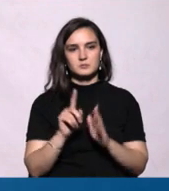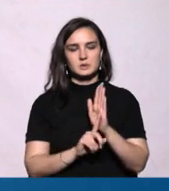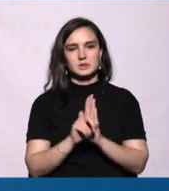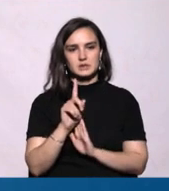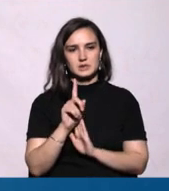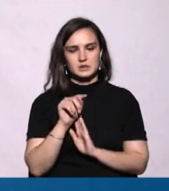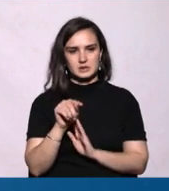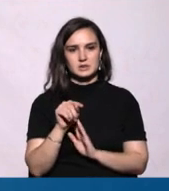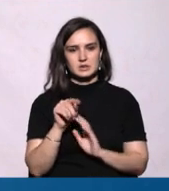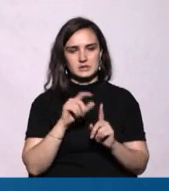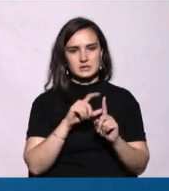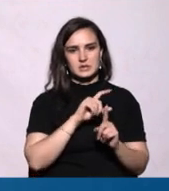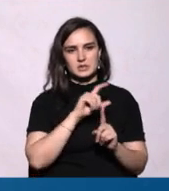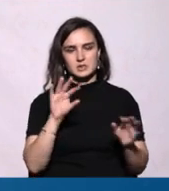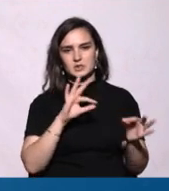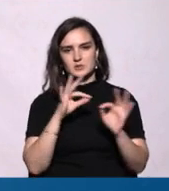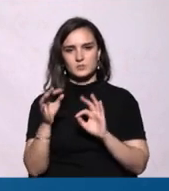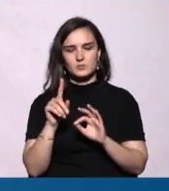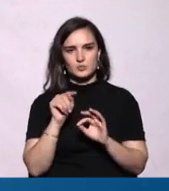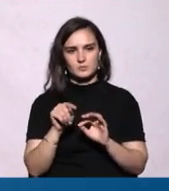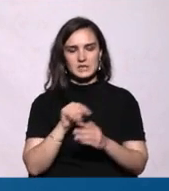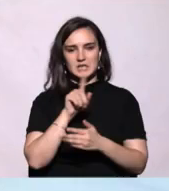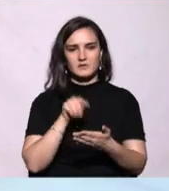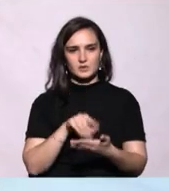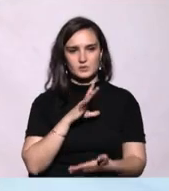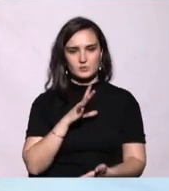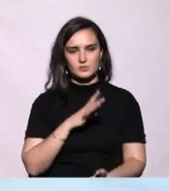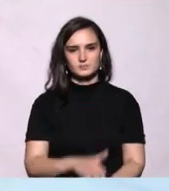beginning of the sentence to make it a question.